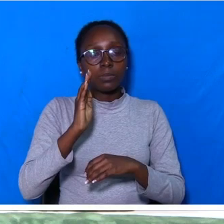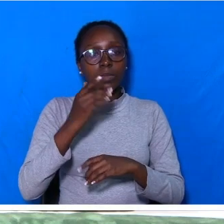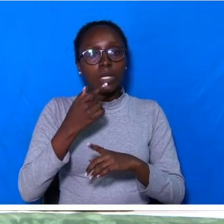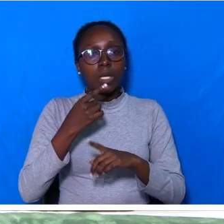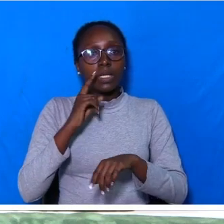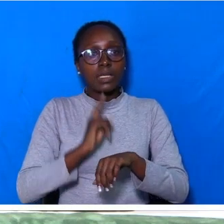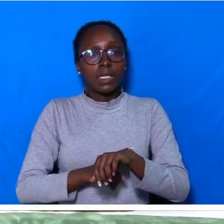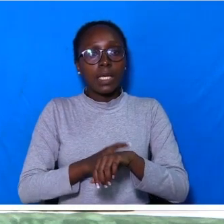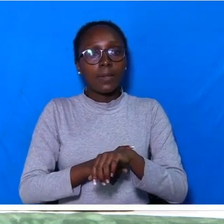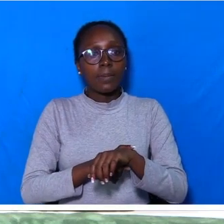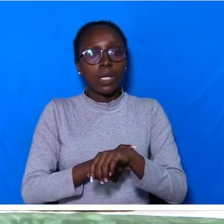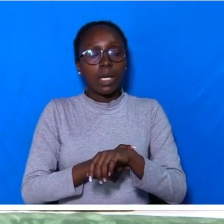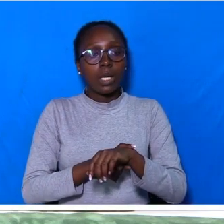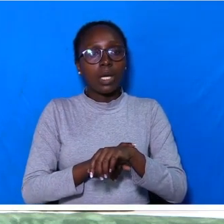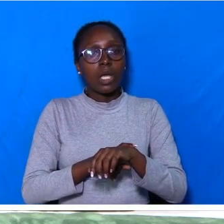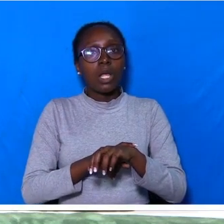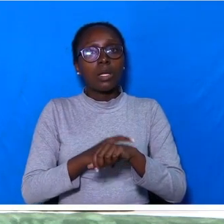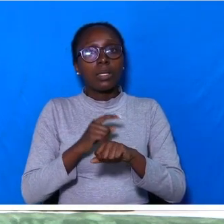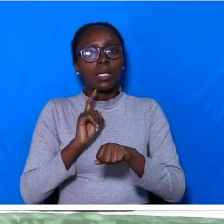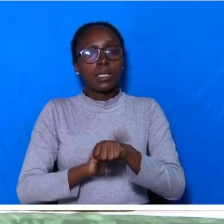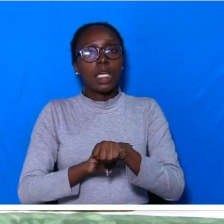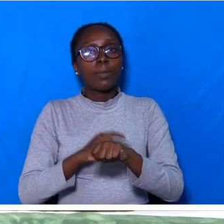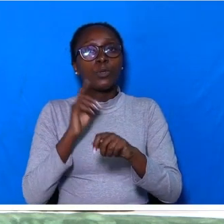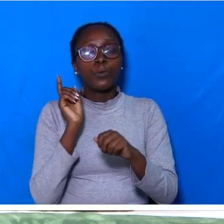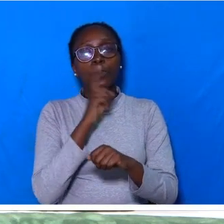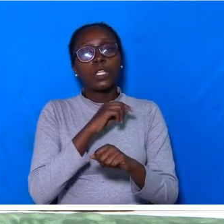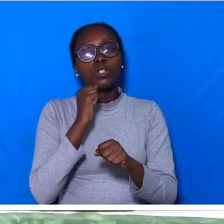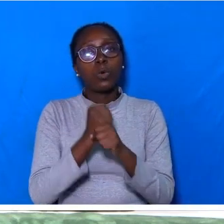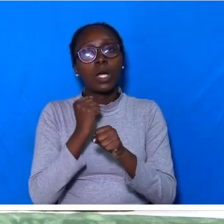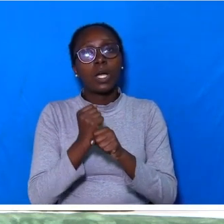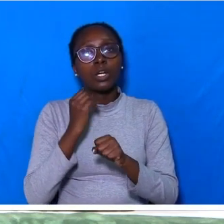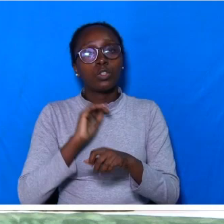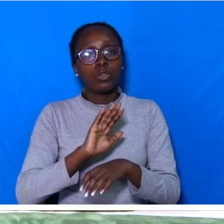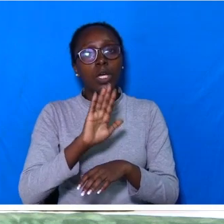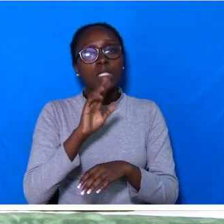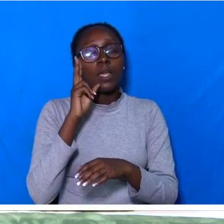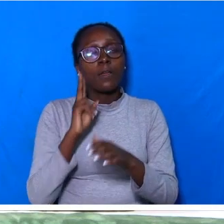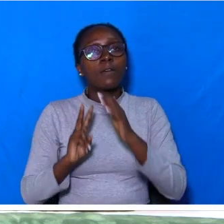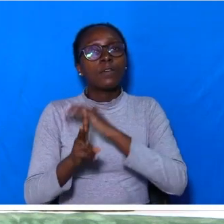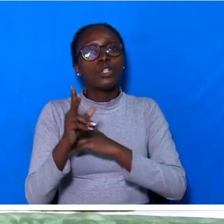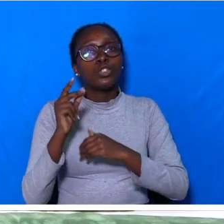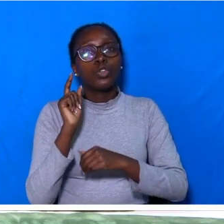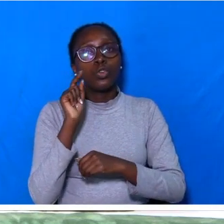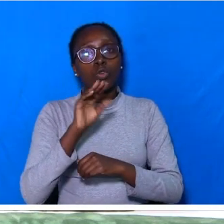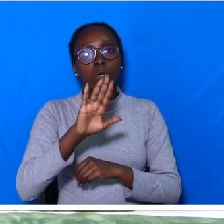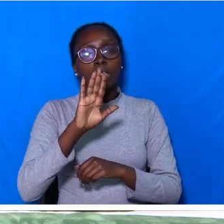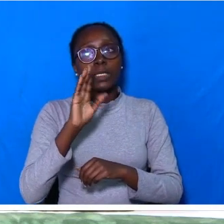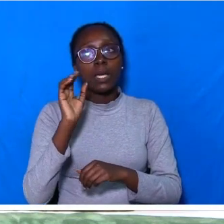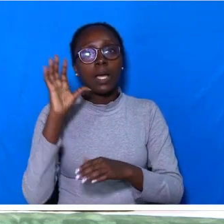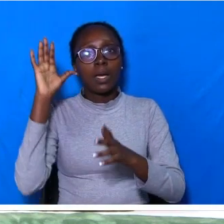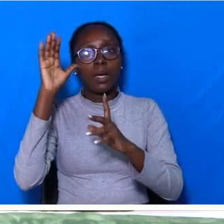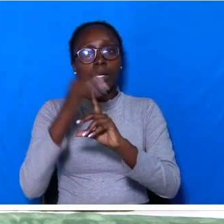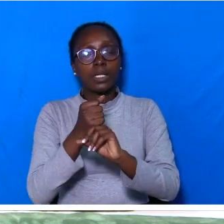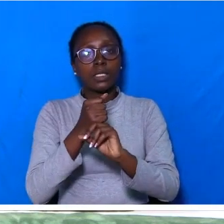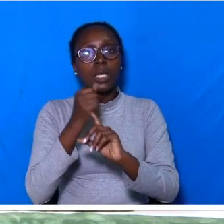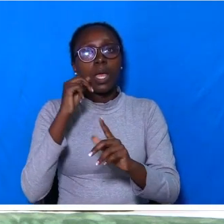hand over, you're handing over because you've accomplished your mission, because you have delivered your mandate, not because you